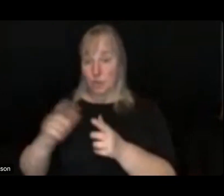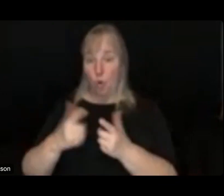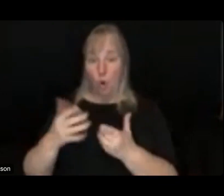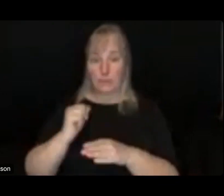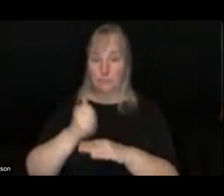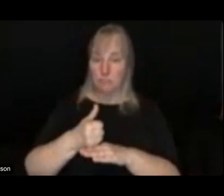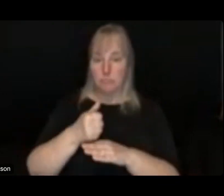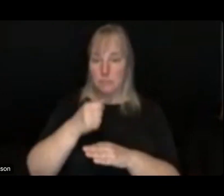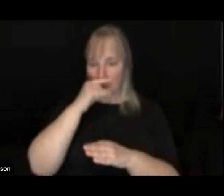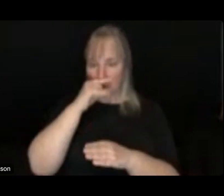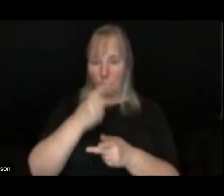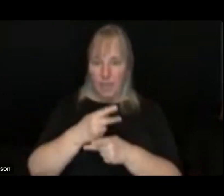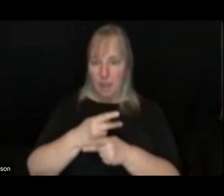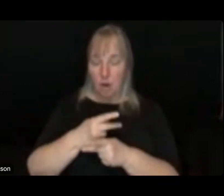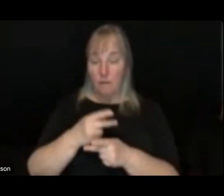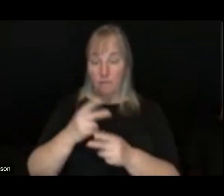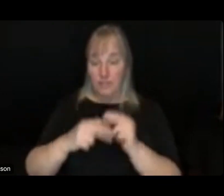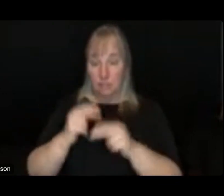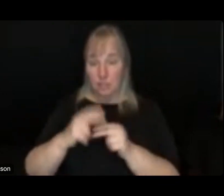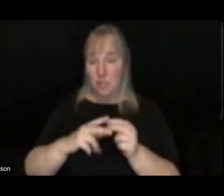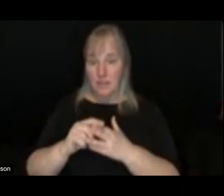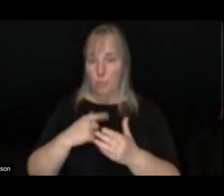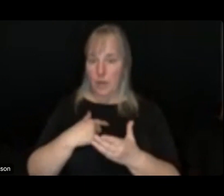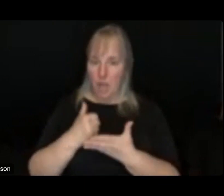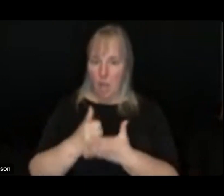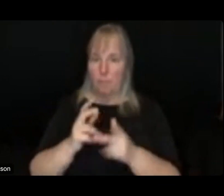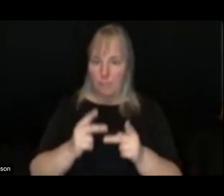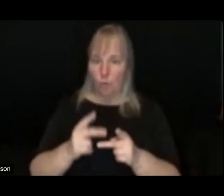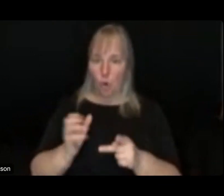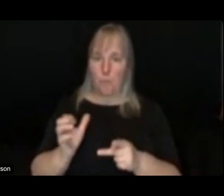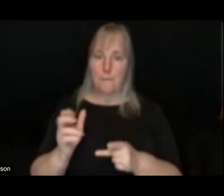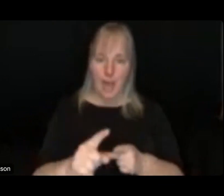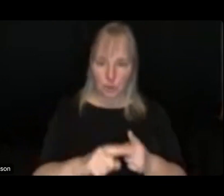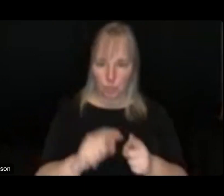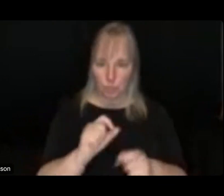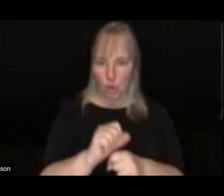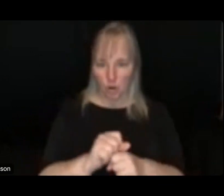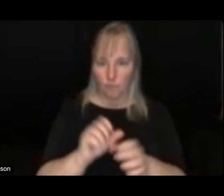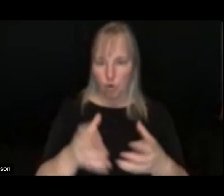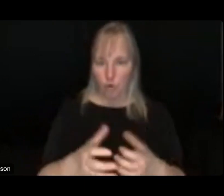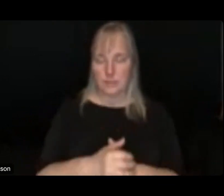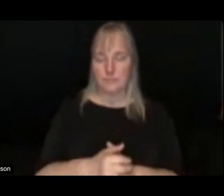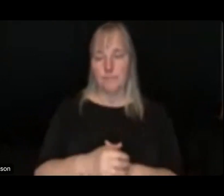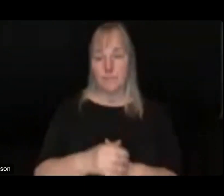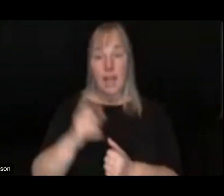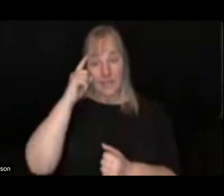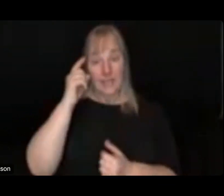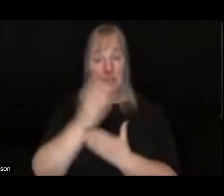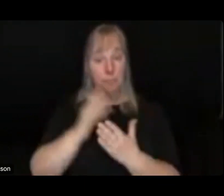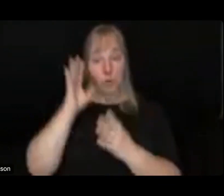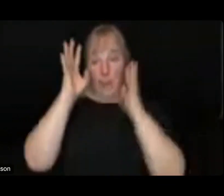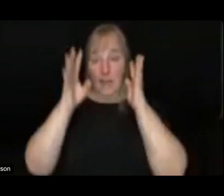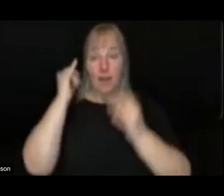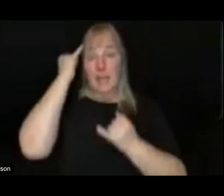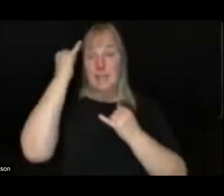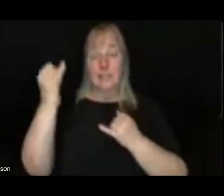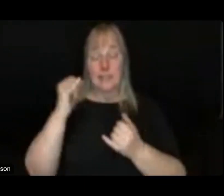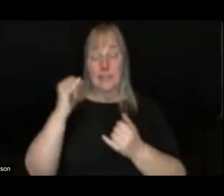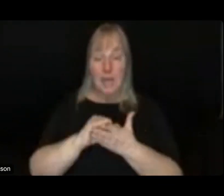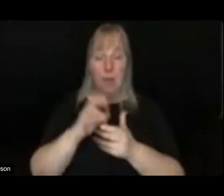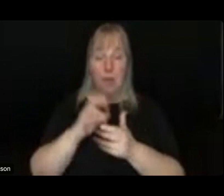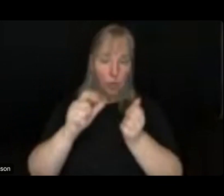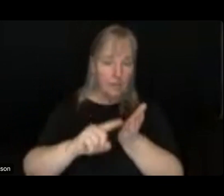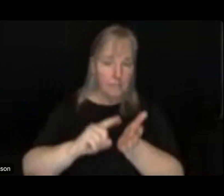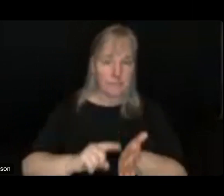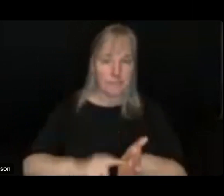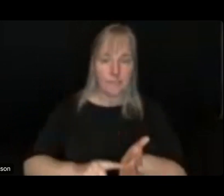people back into the workforce potentially. I think there are some creative ideas that can be investigated